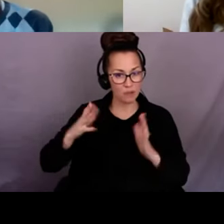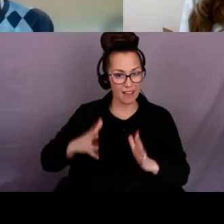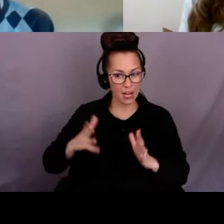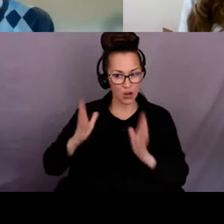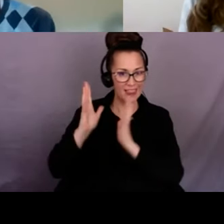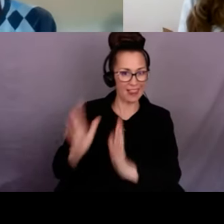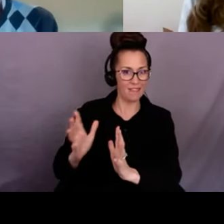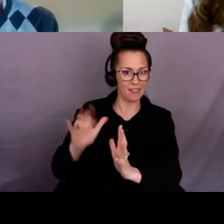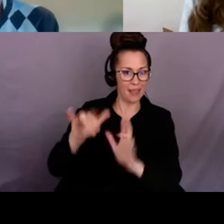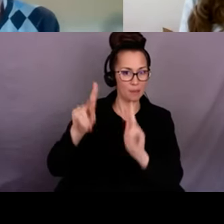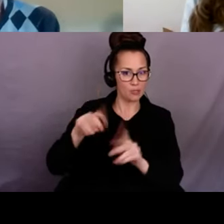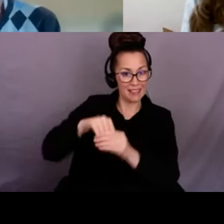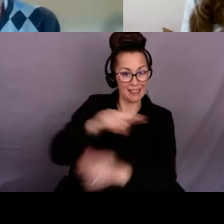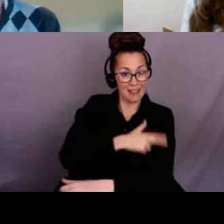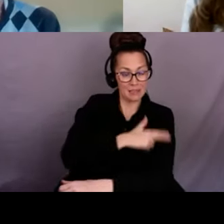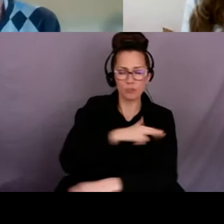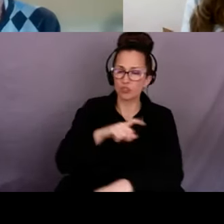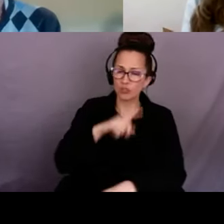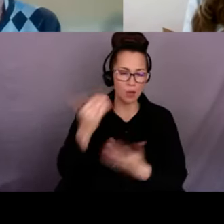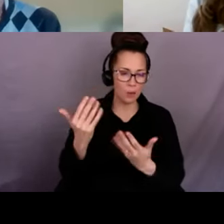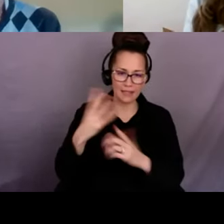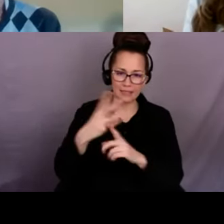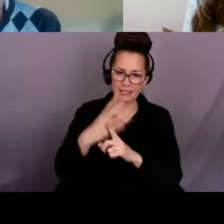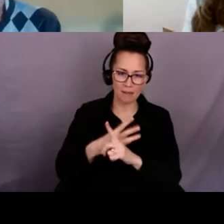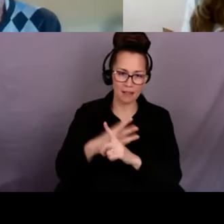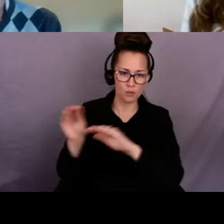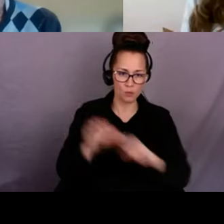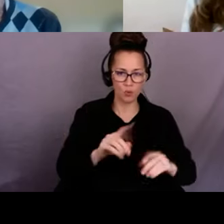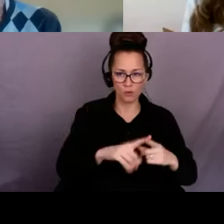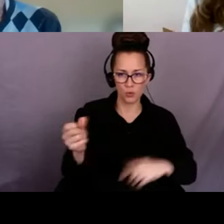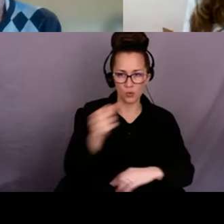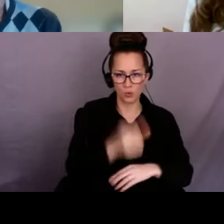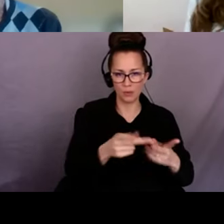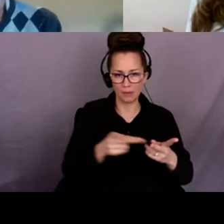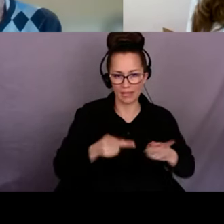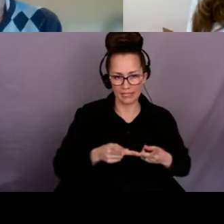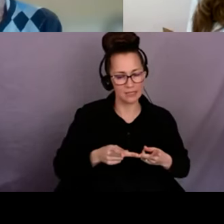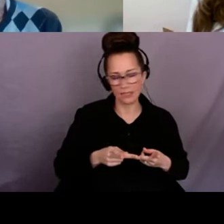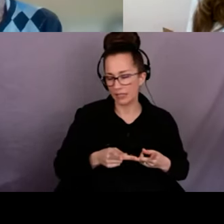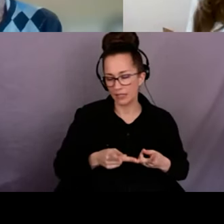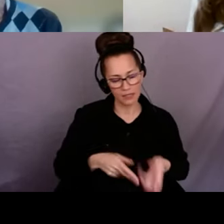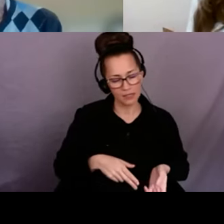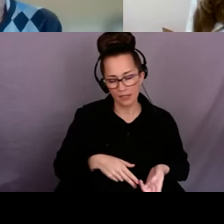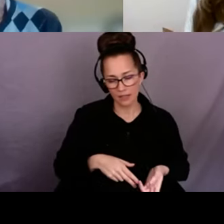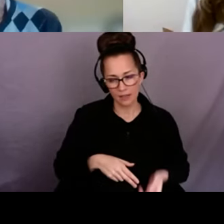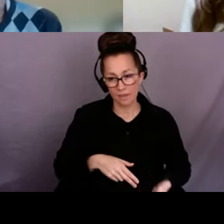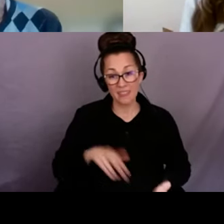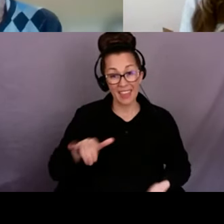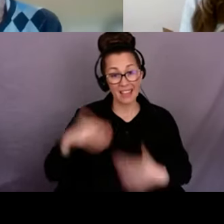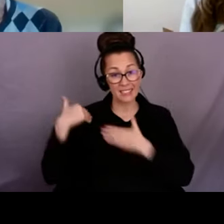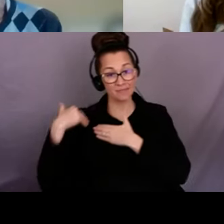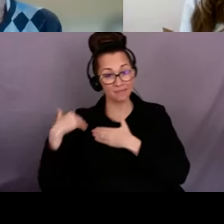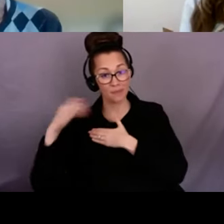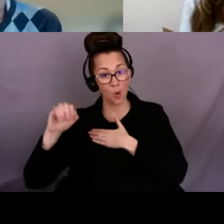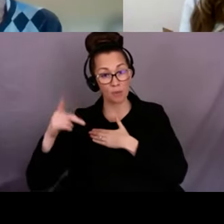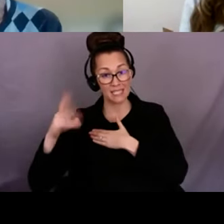there, it shouldn't take 6 months to get them into a placement. This is on the shoulders of OPWDD to